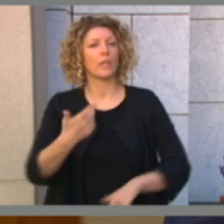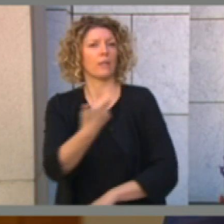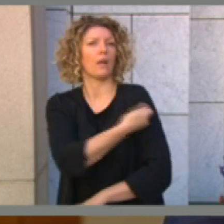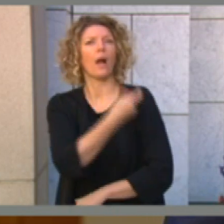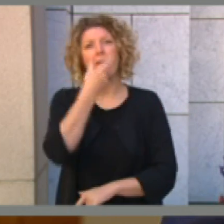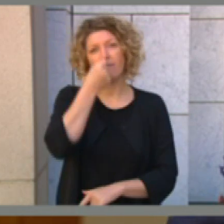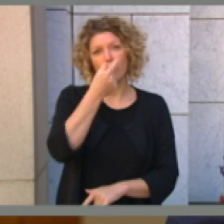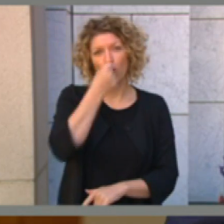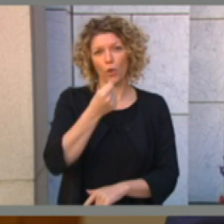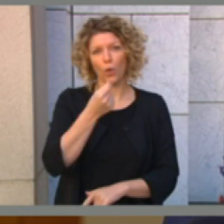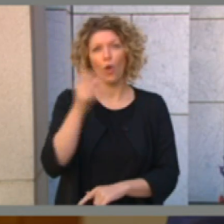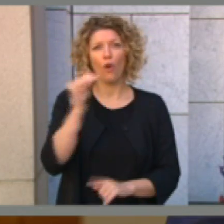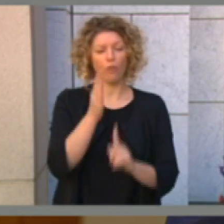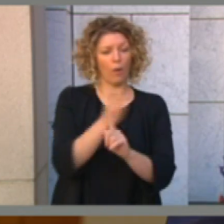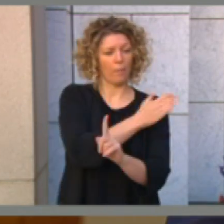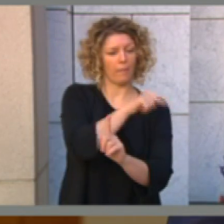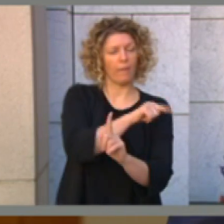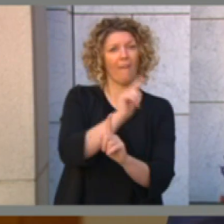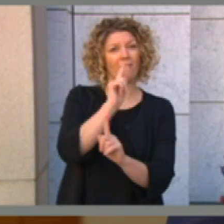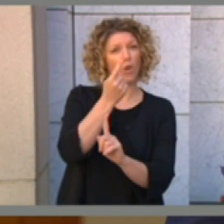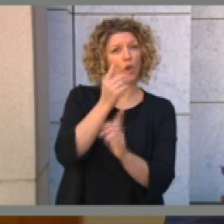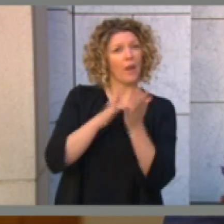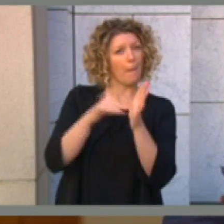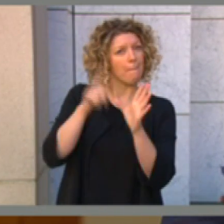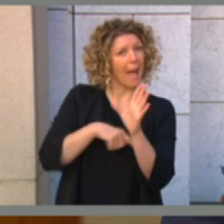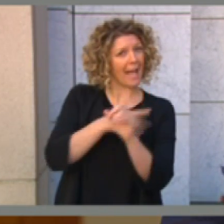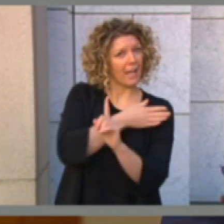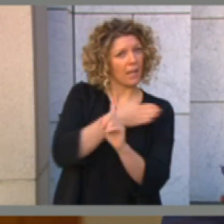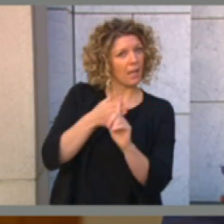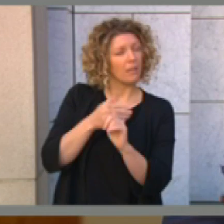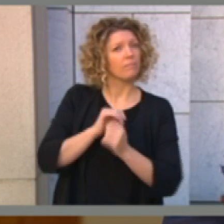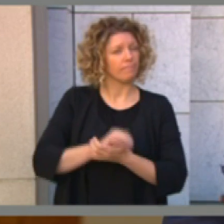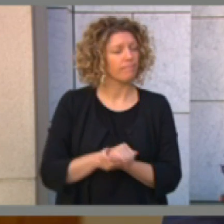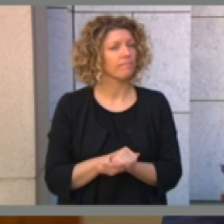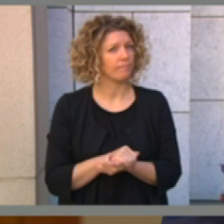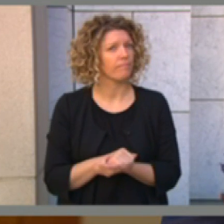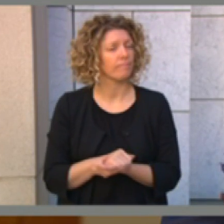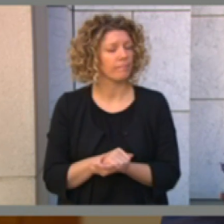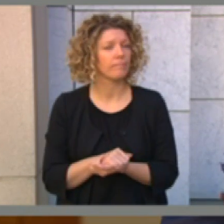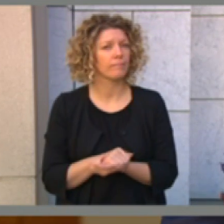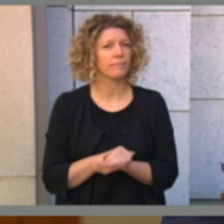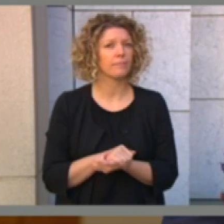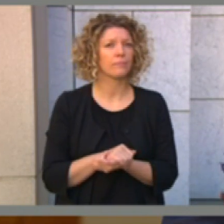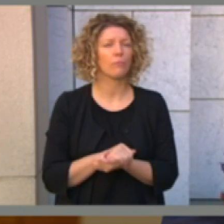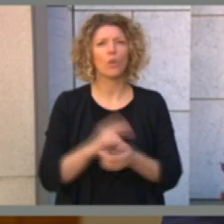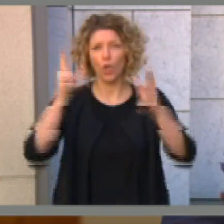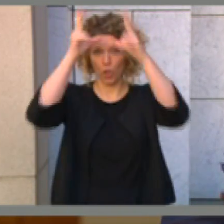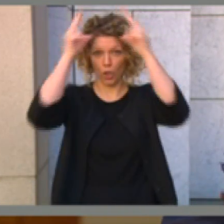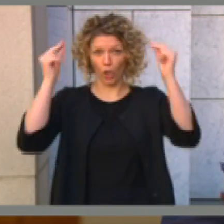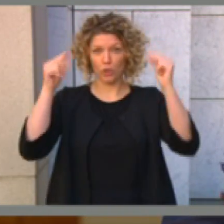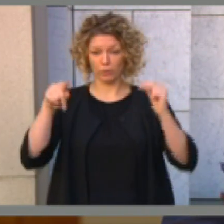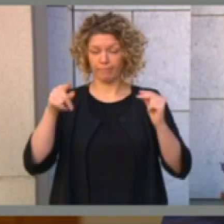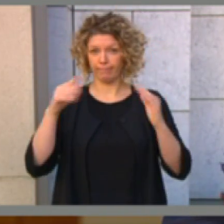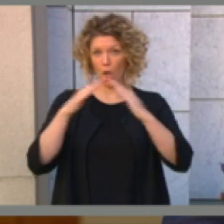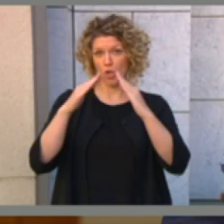influenza after the 1st of May. The facility must also implement the